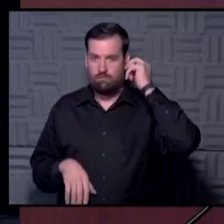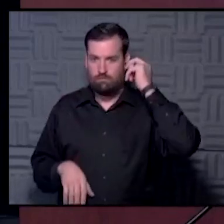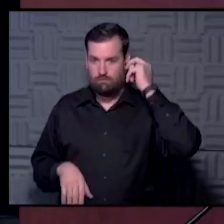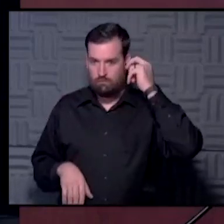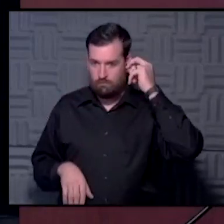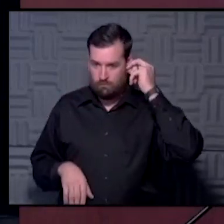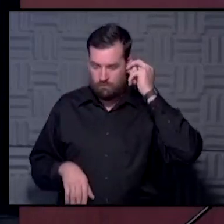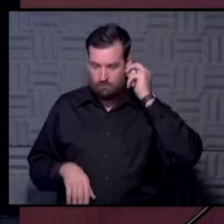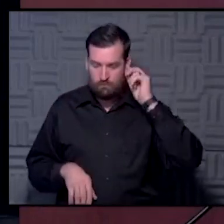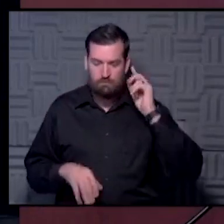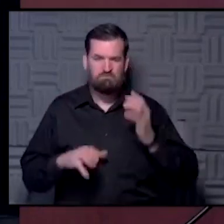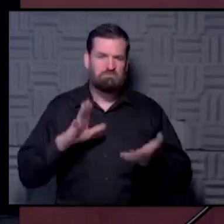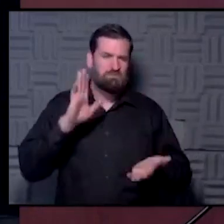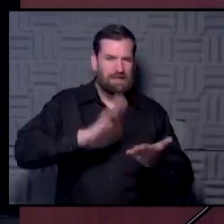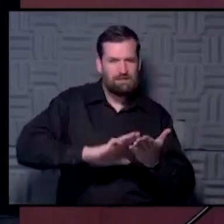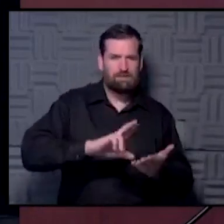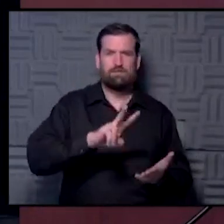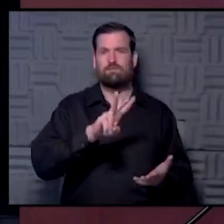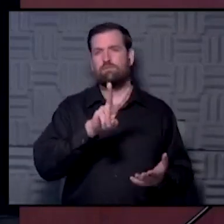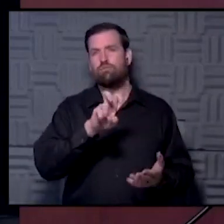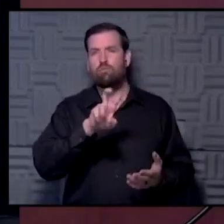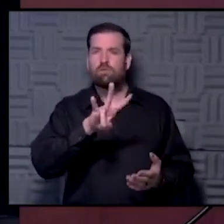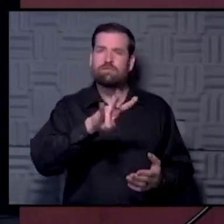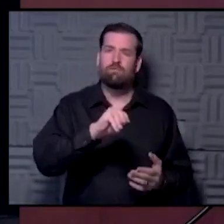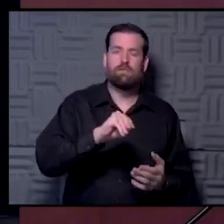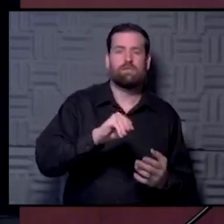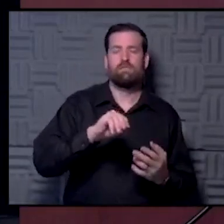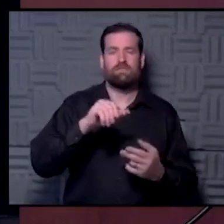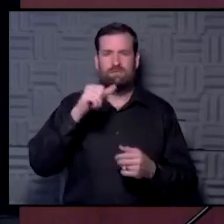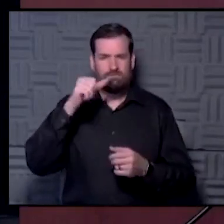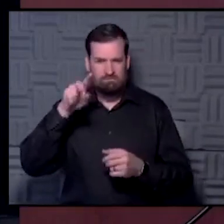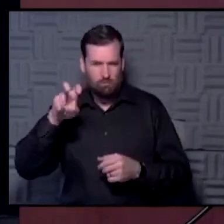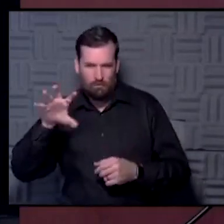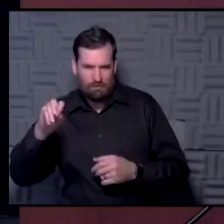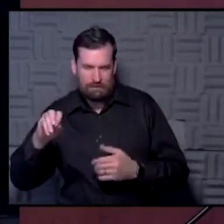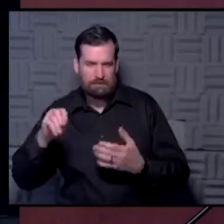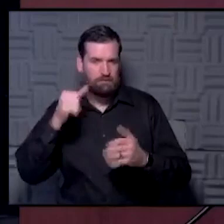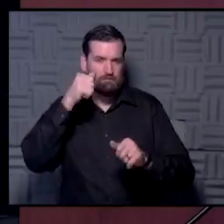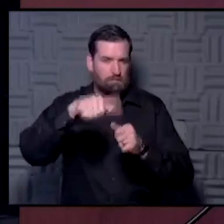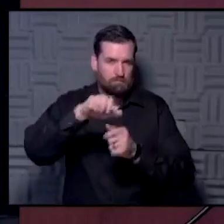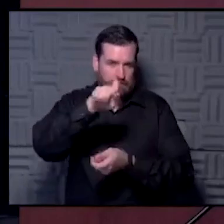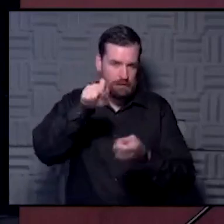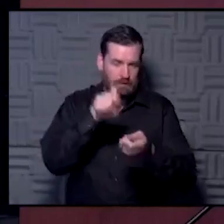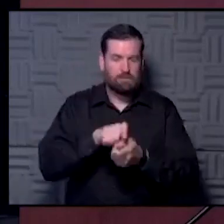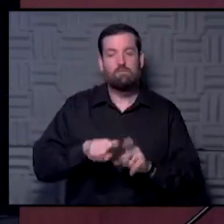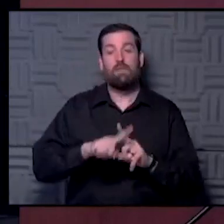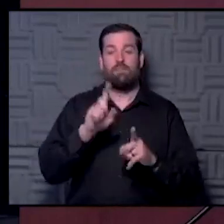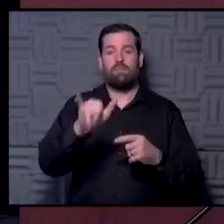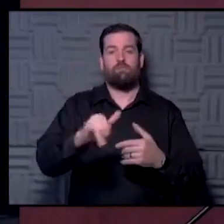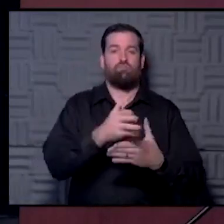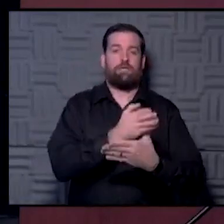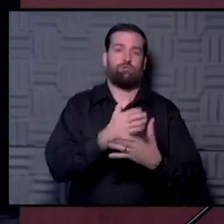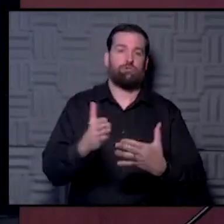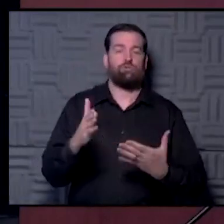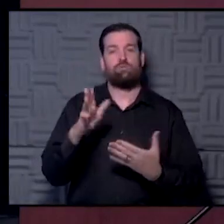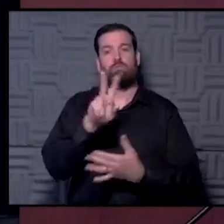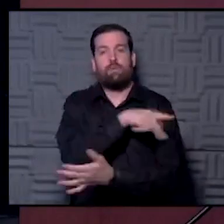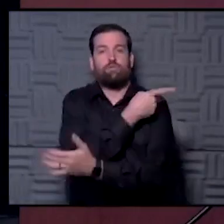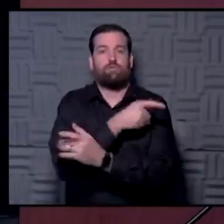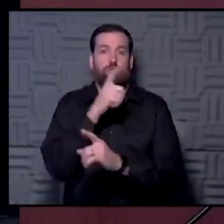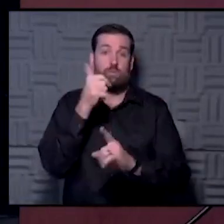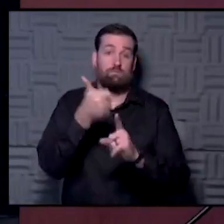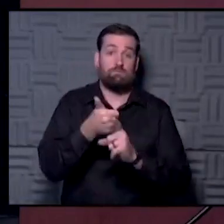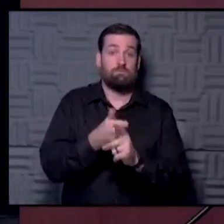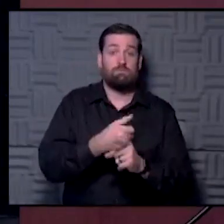maybe 270, 250, I can't remember off the top of my head exactly, but in that range, patients who have been found to